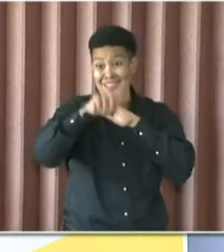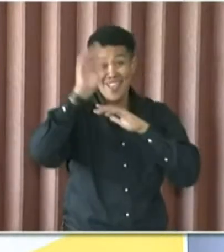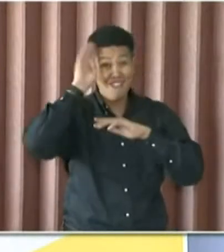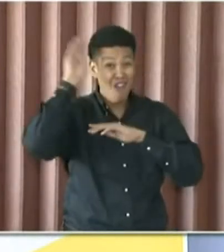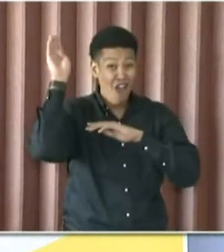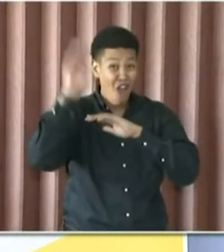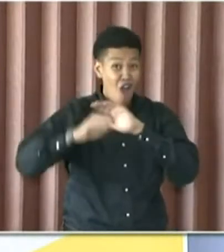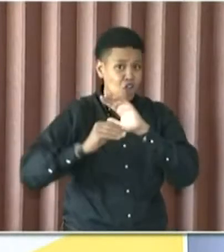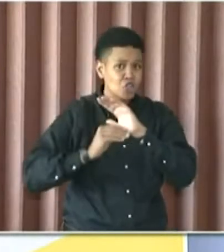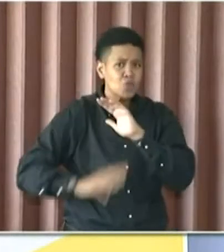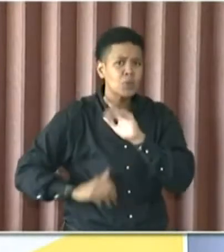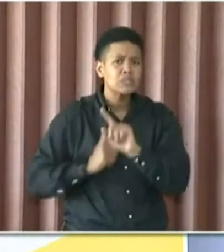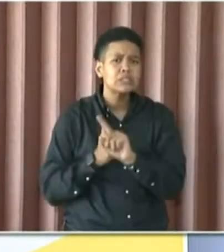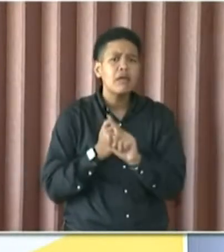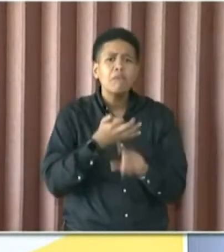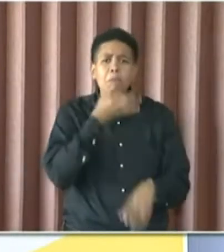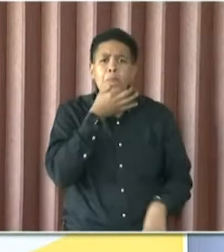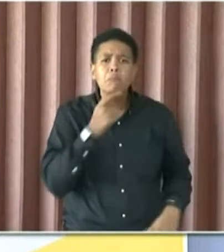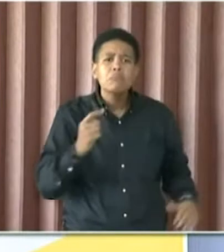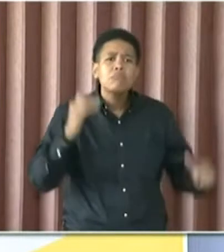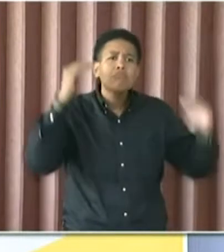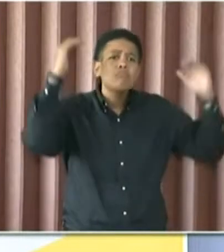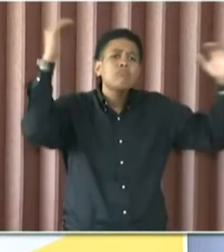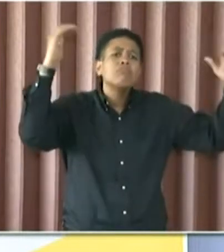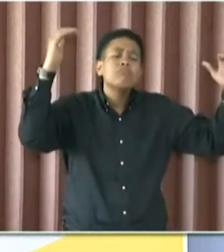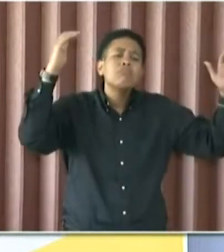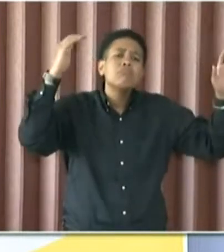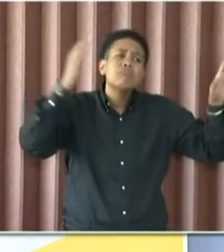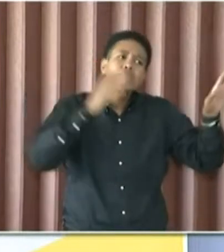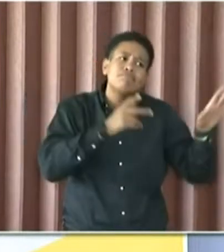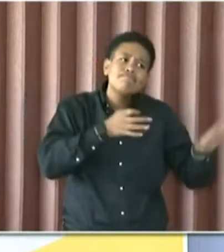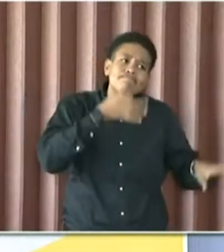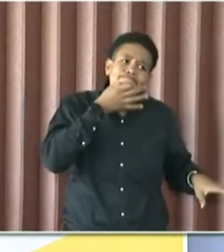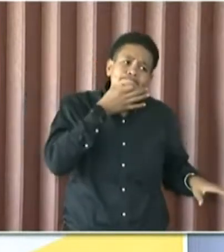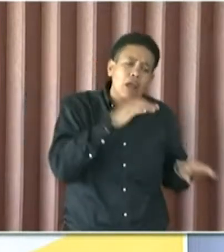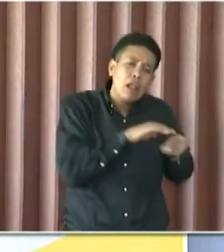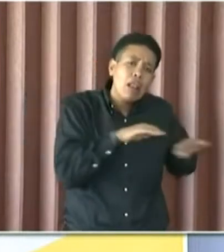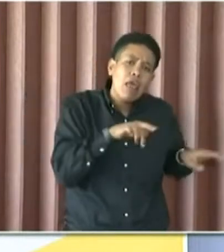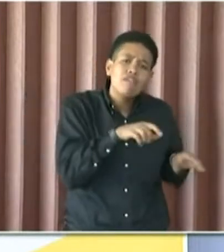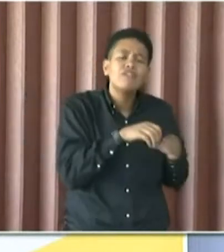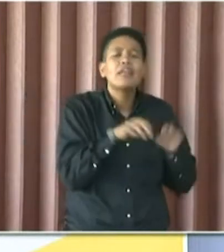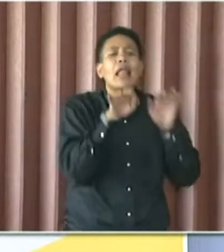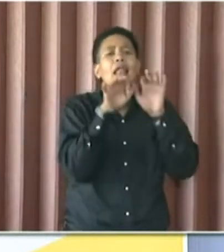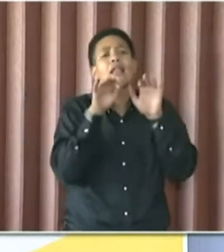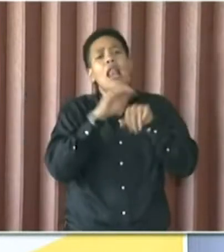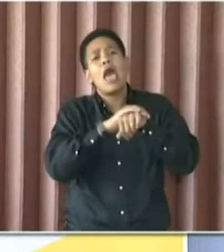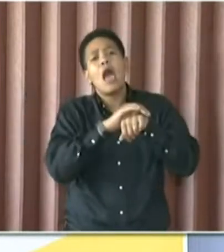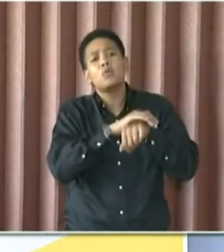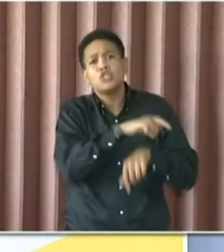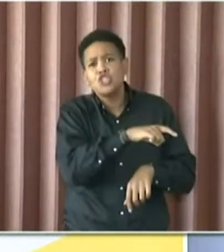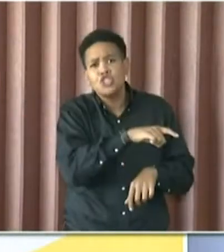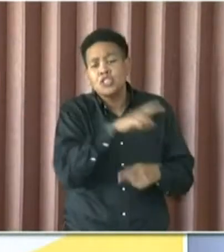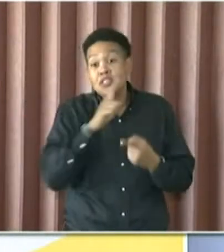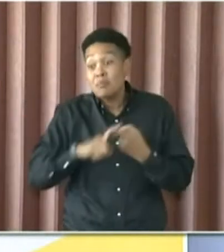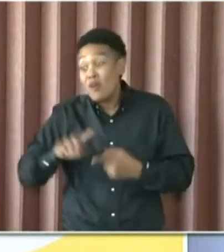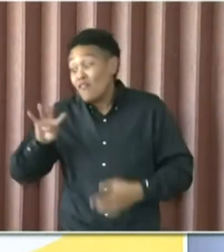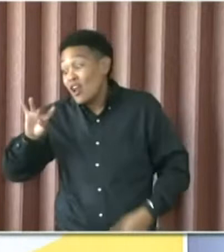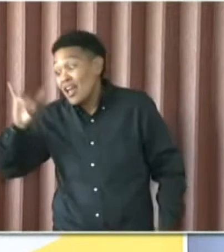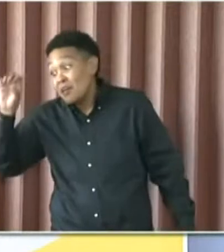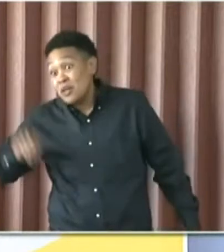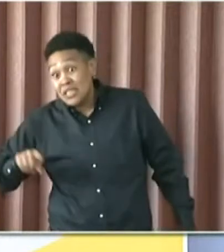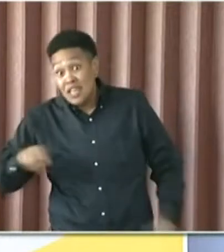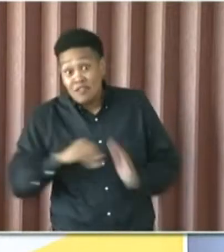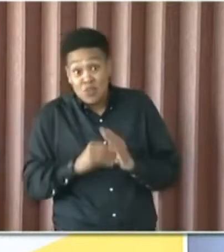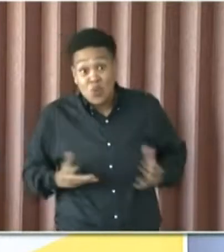all students are at the proficient or highly proficient level in language arts, and 48%